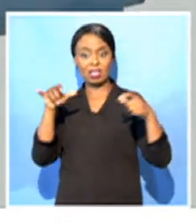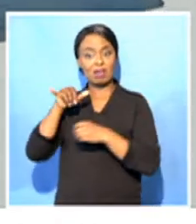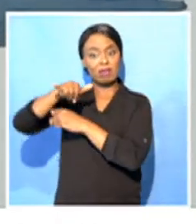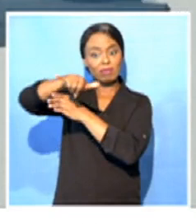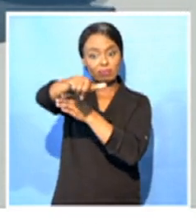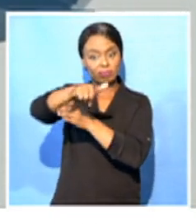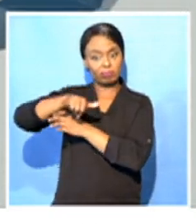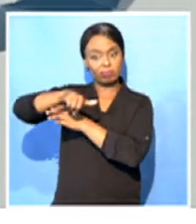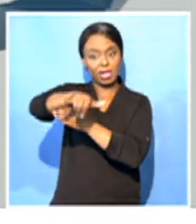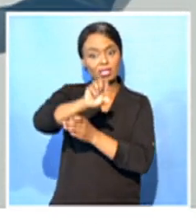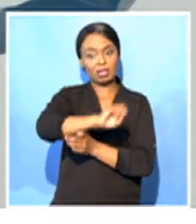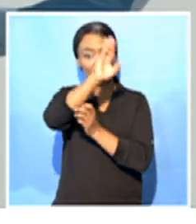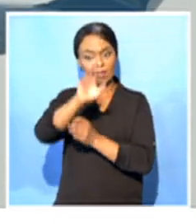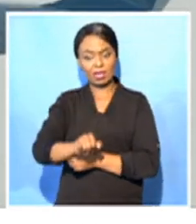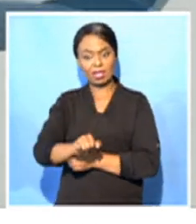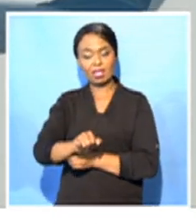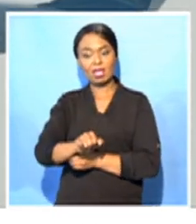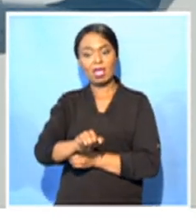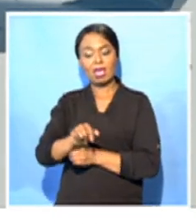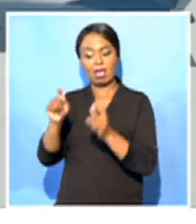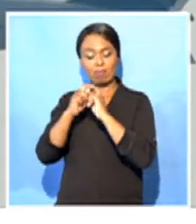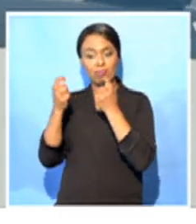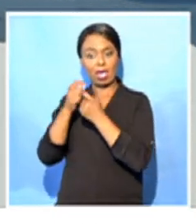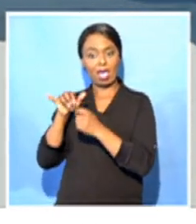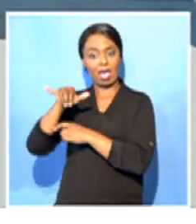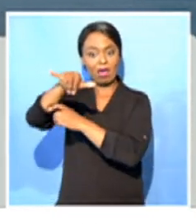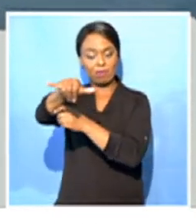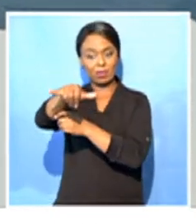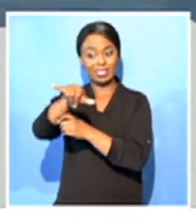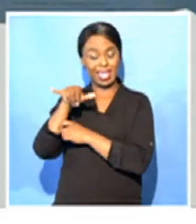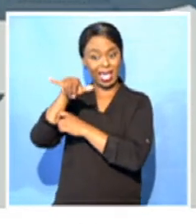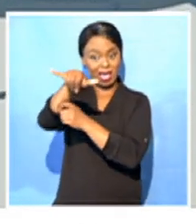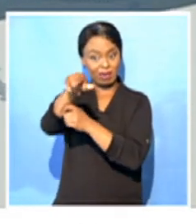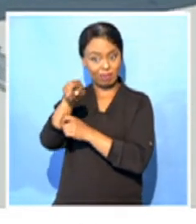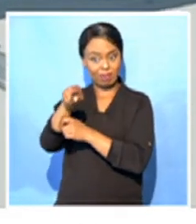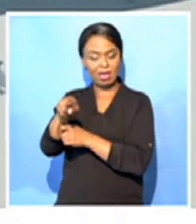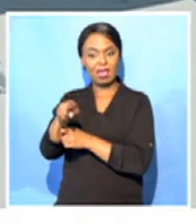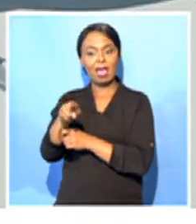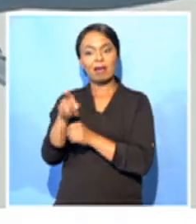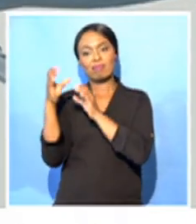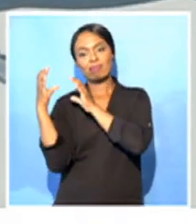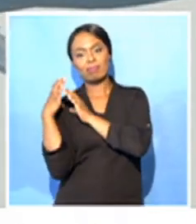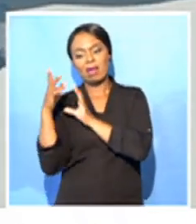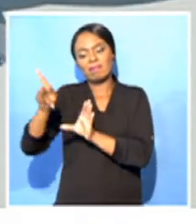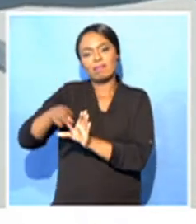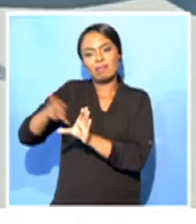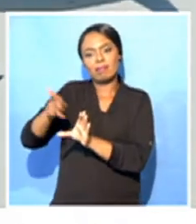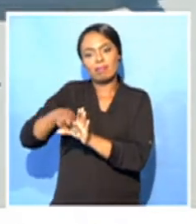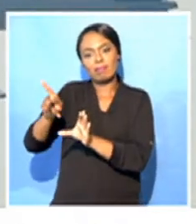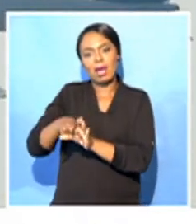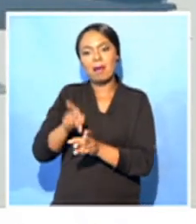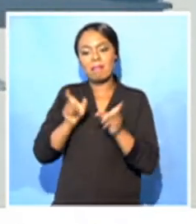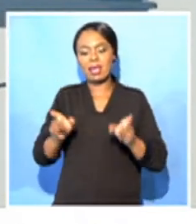in the South African Air Force fleet. This aircraft is capable of carrying